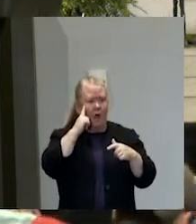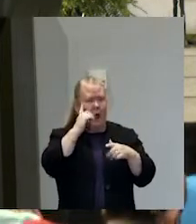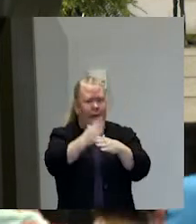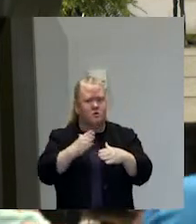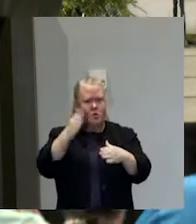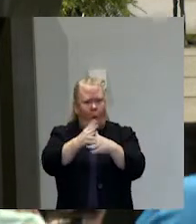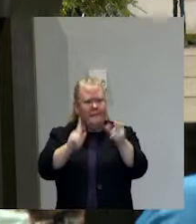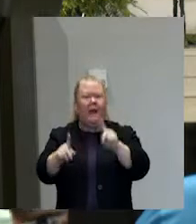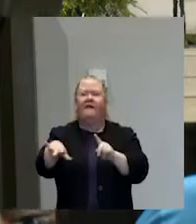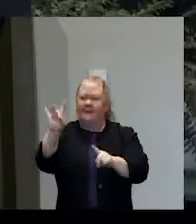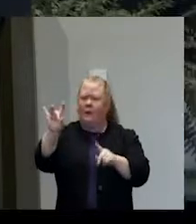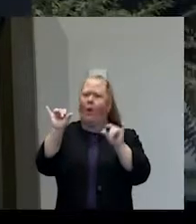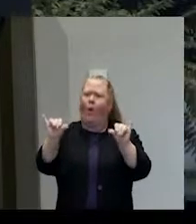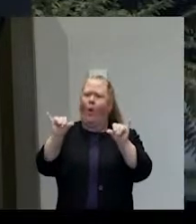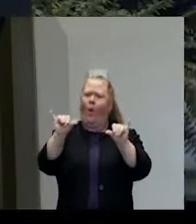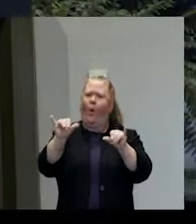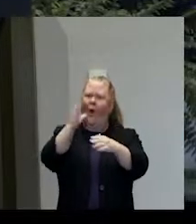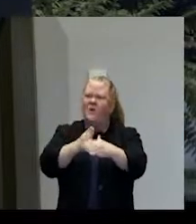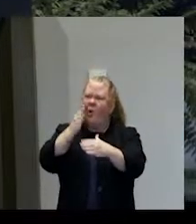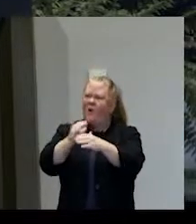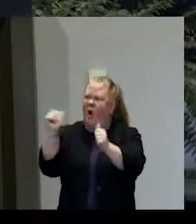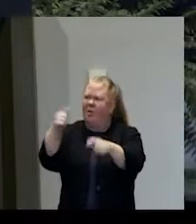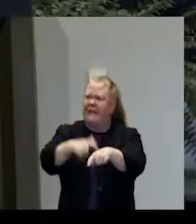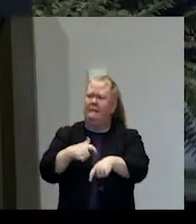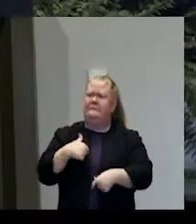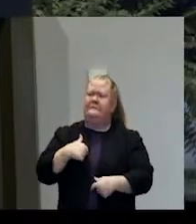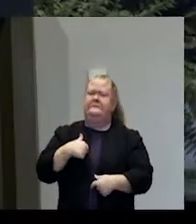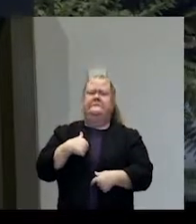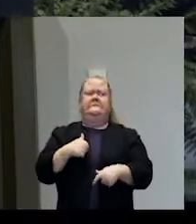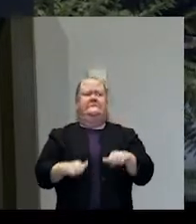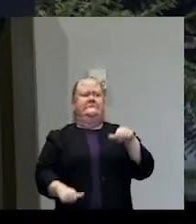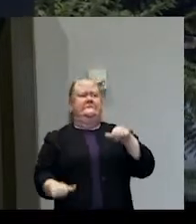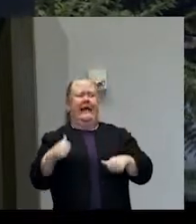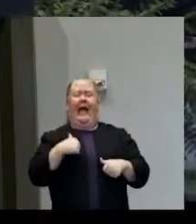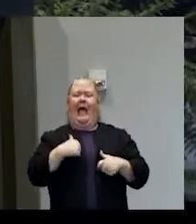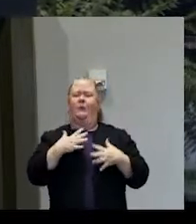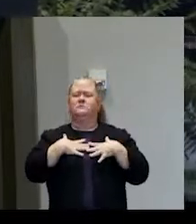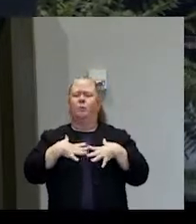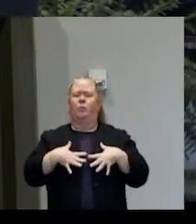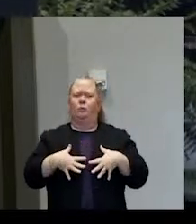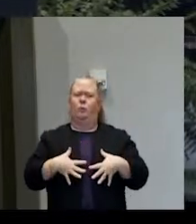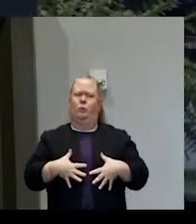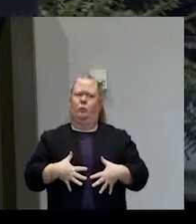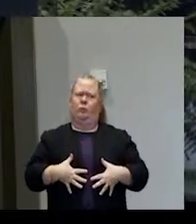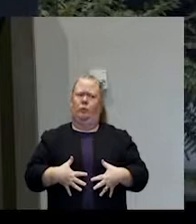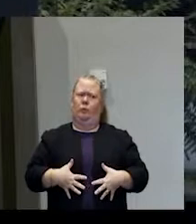and bother people all the time. For real, I was so depressed for a